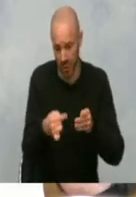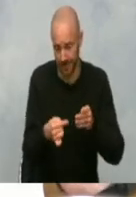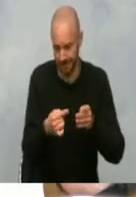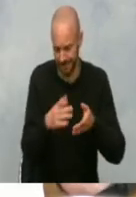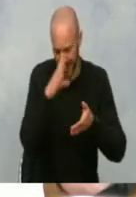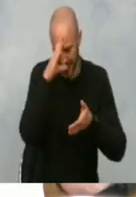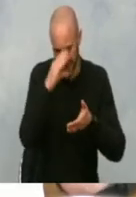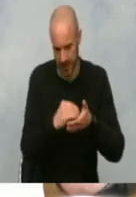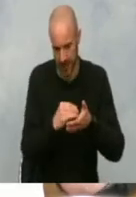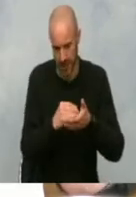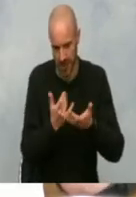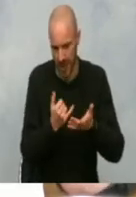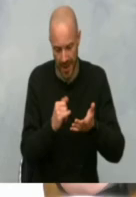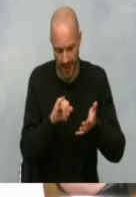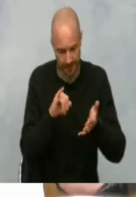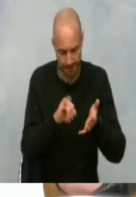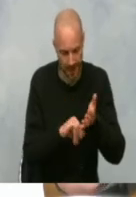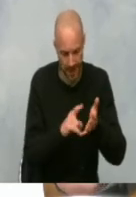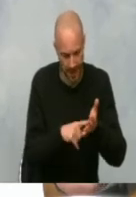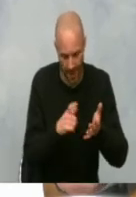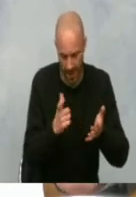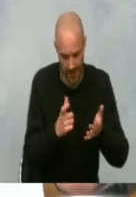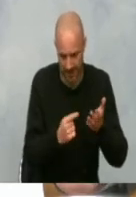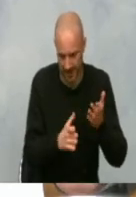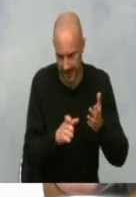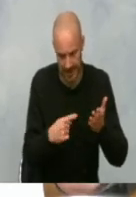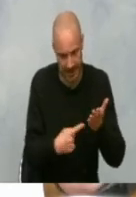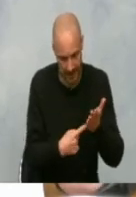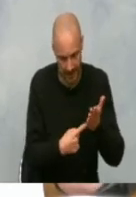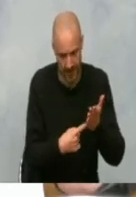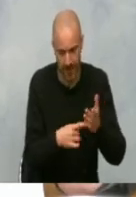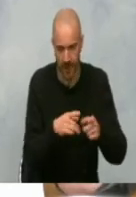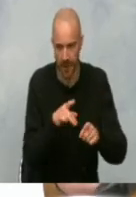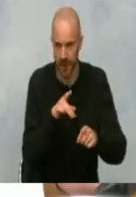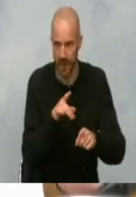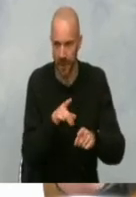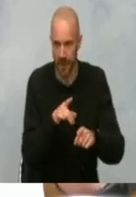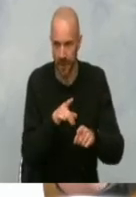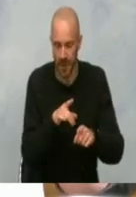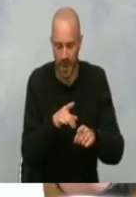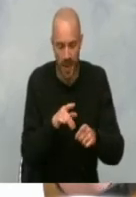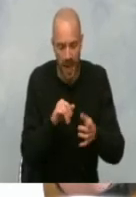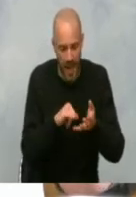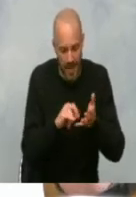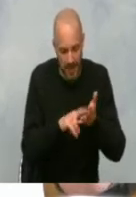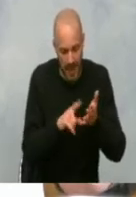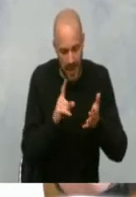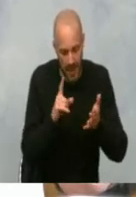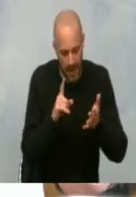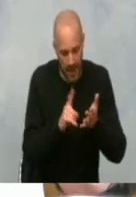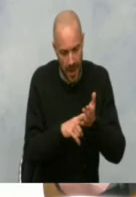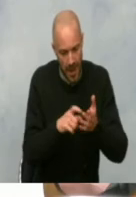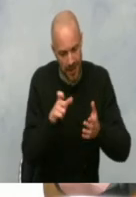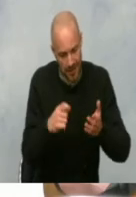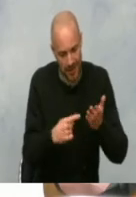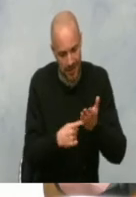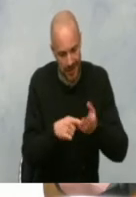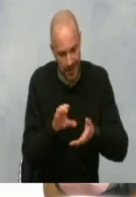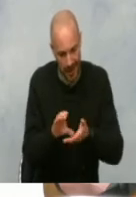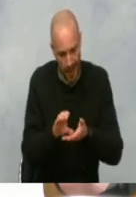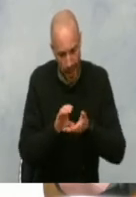by SLLCT as well. And it will mean an impact on SLLCT income and expenditure, and that includes